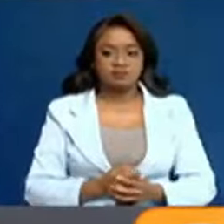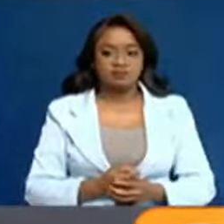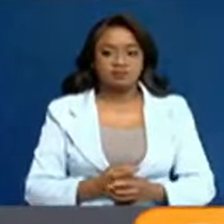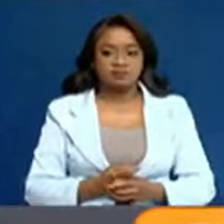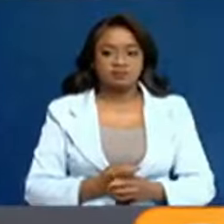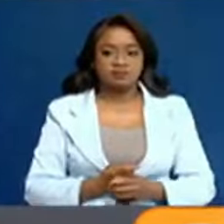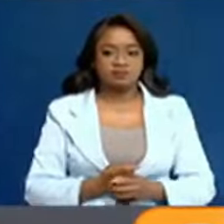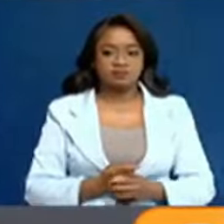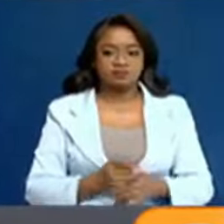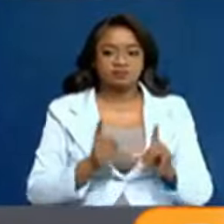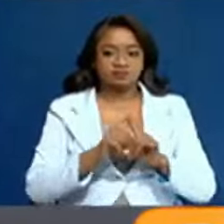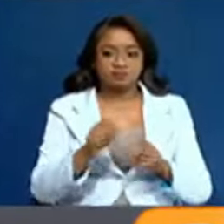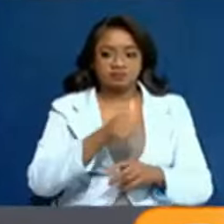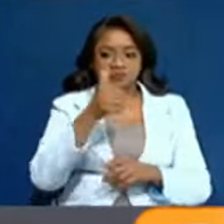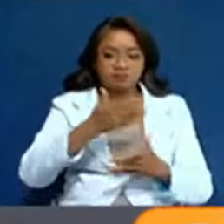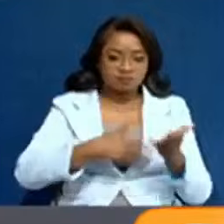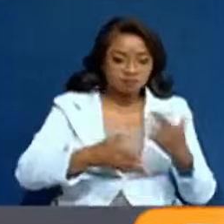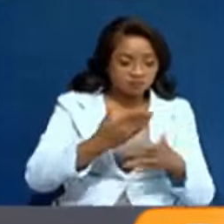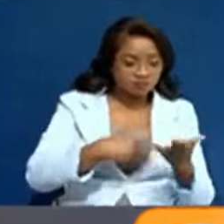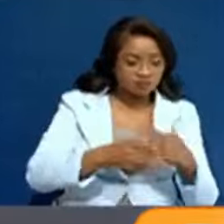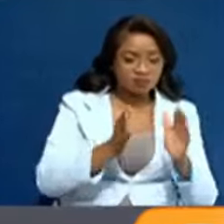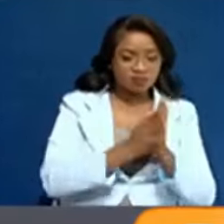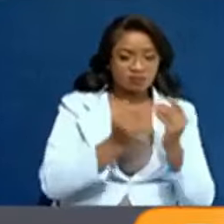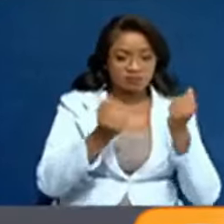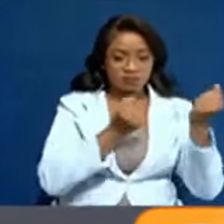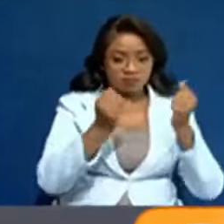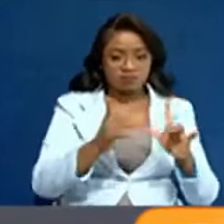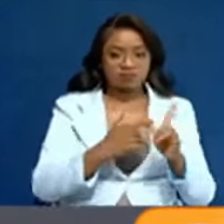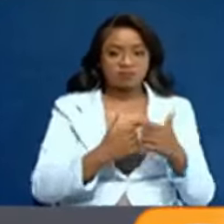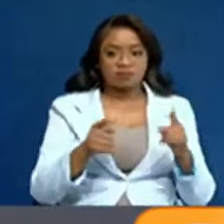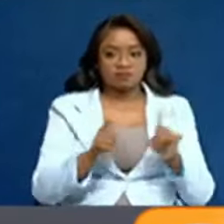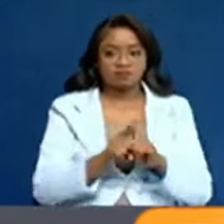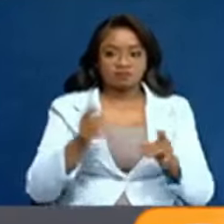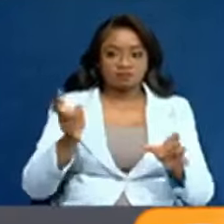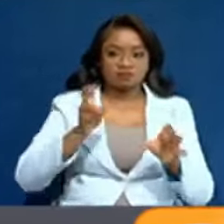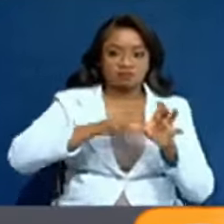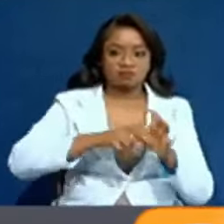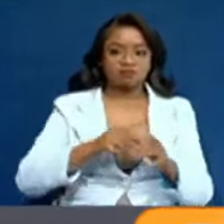while the other engages the driver before getting into the car.